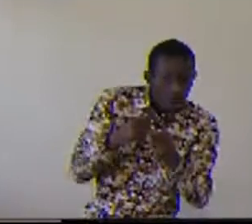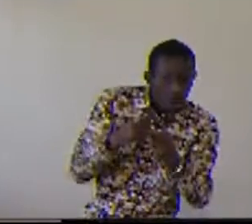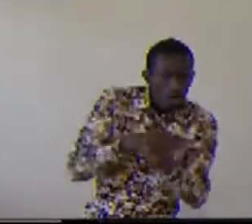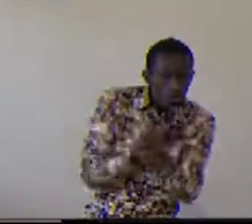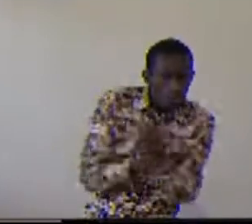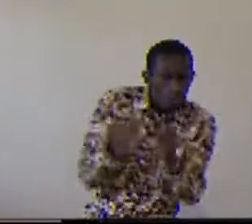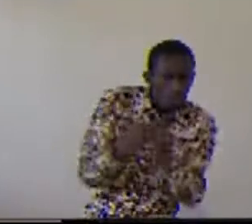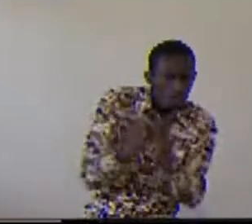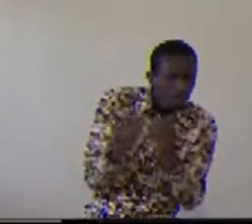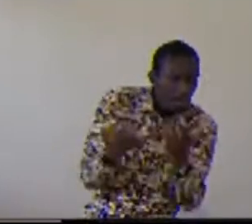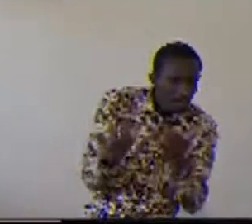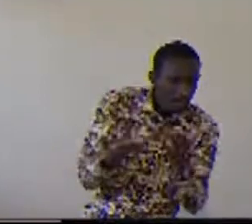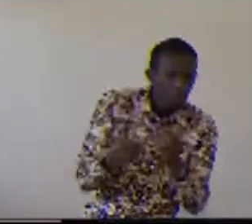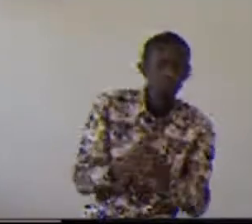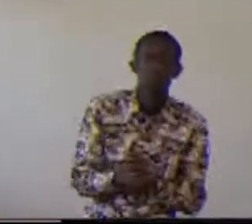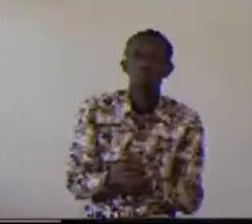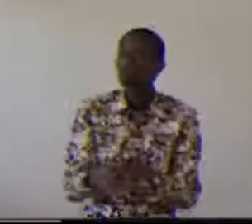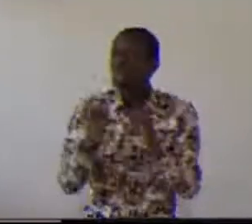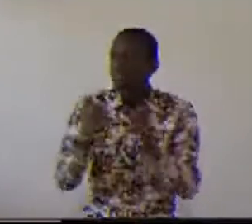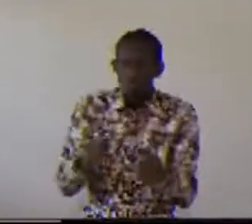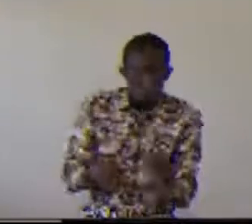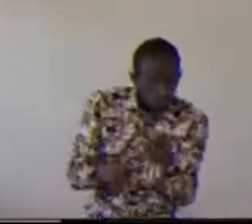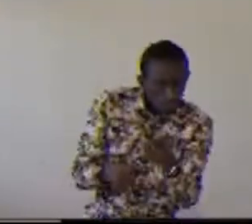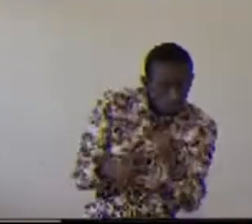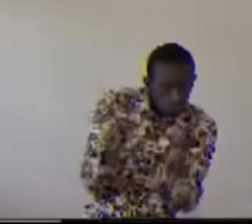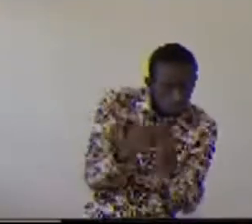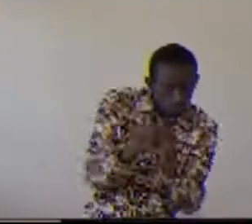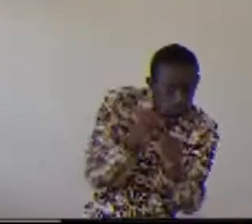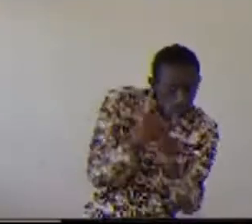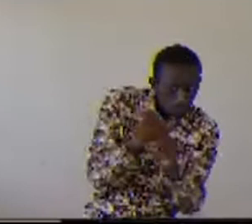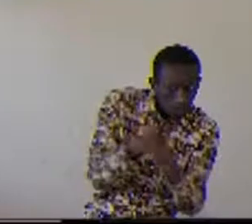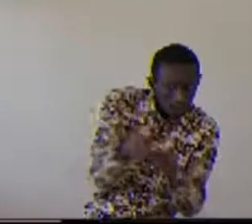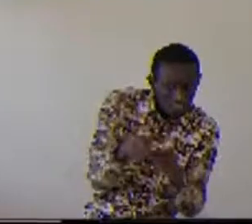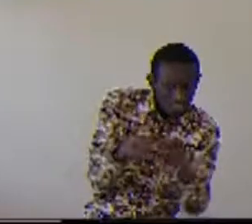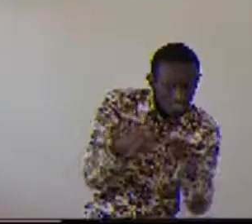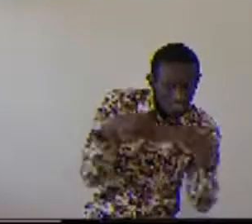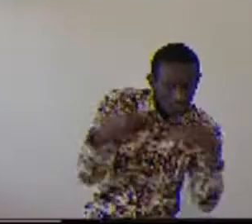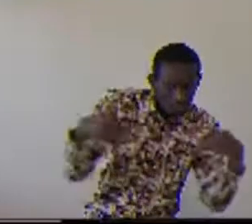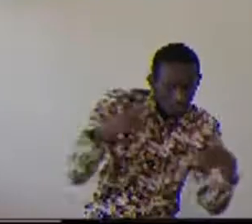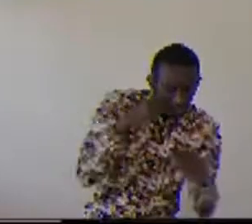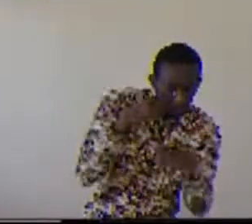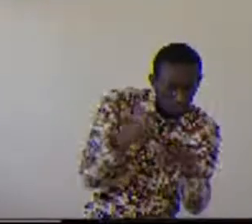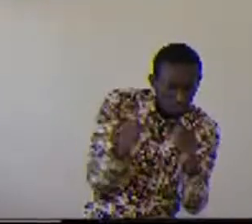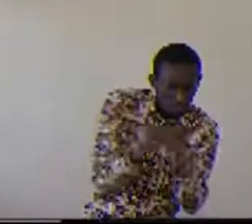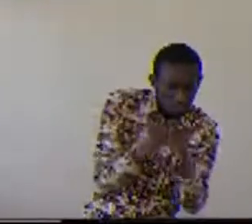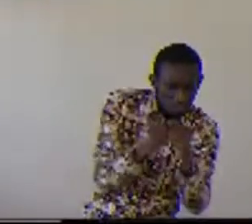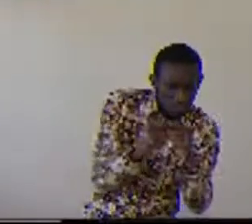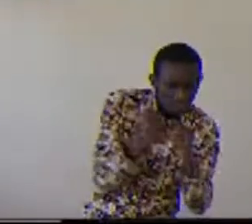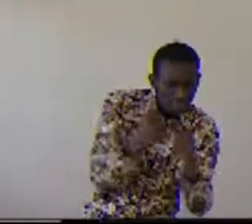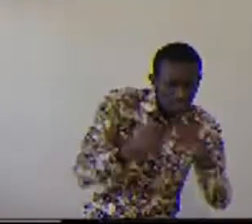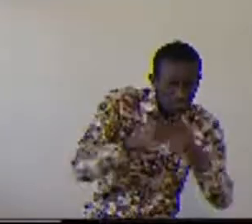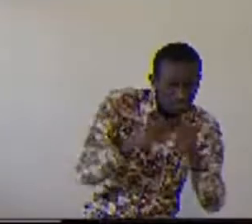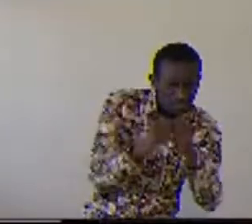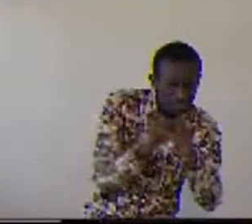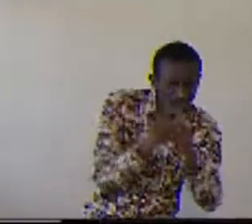are strong, then you have to supply a lot of energy to weaken them. But if the